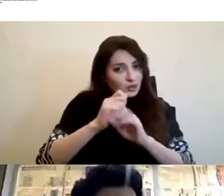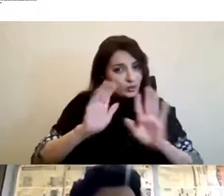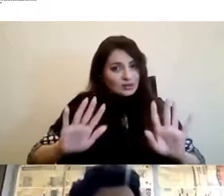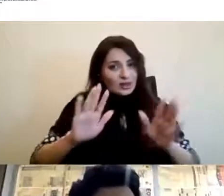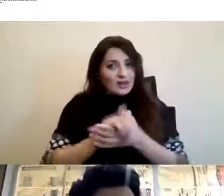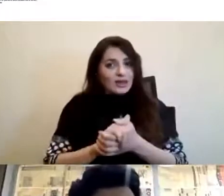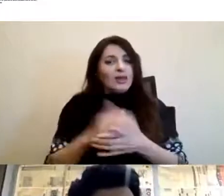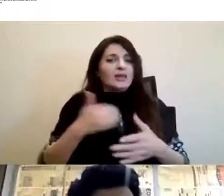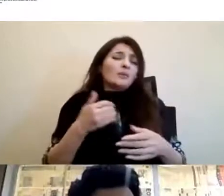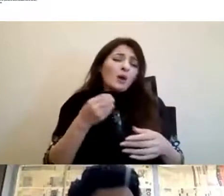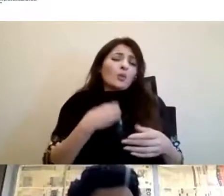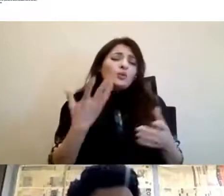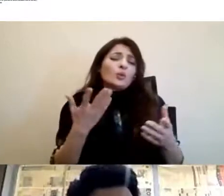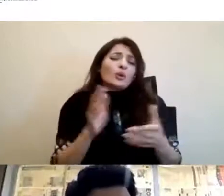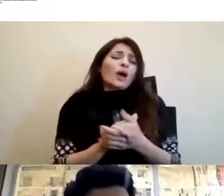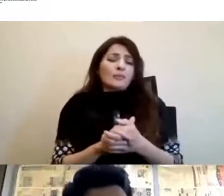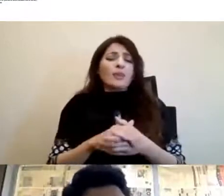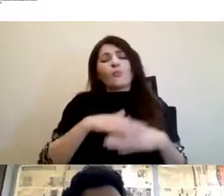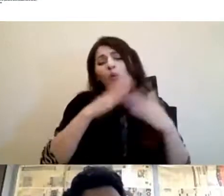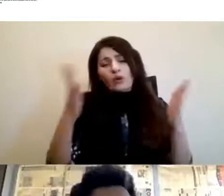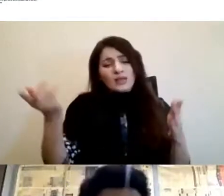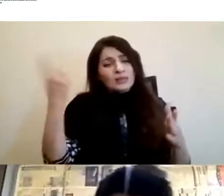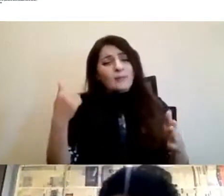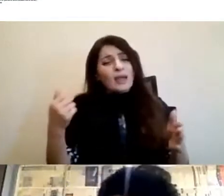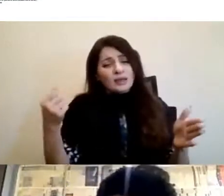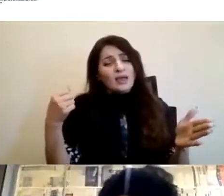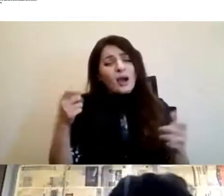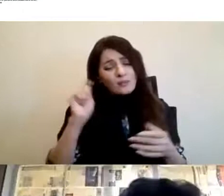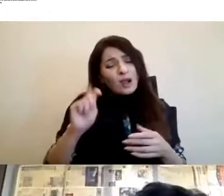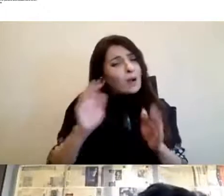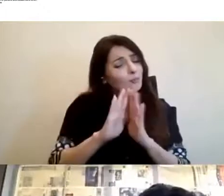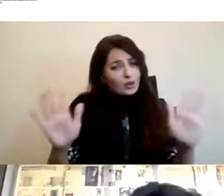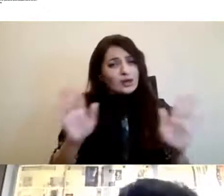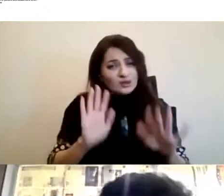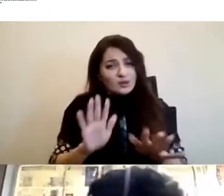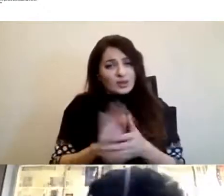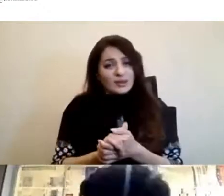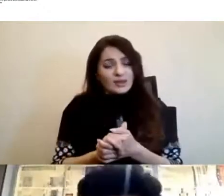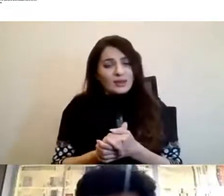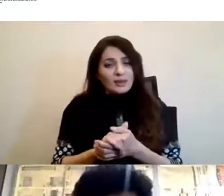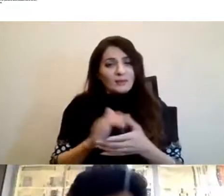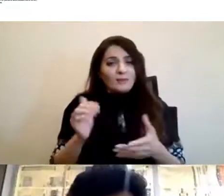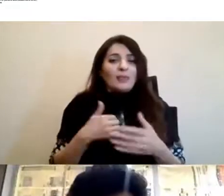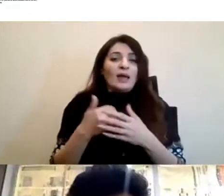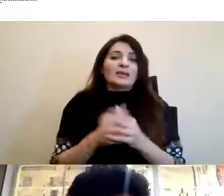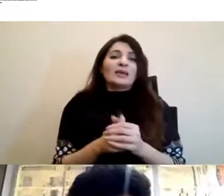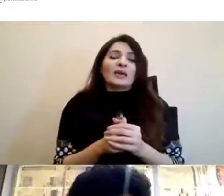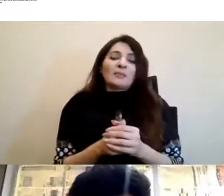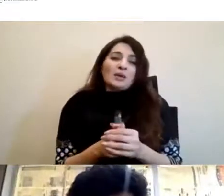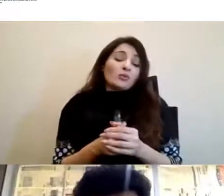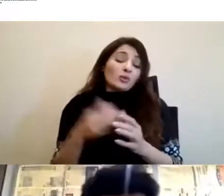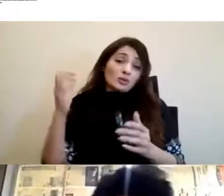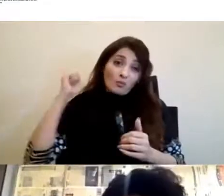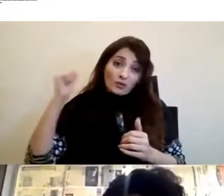I'm actually most excited to say that I think the best is yet to come. For example, I think there's tremendous potential to